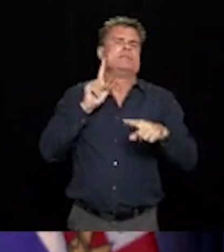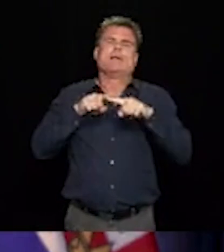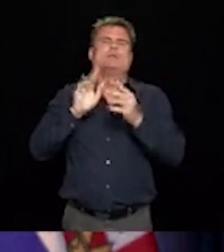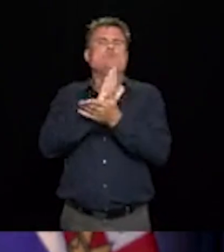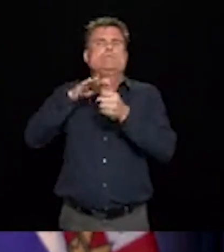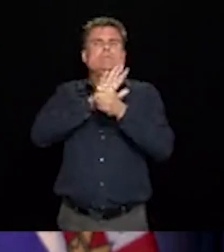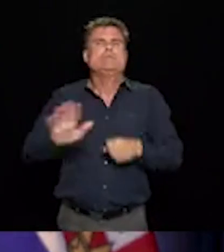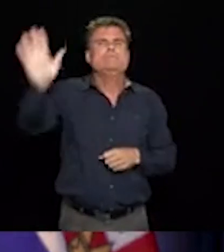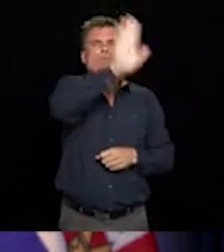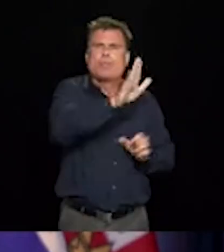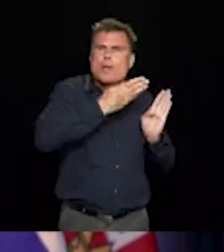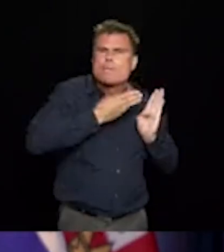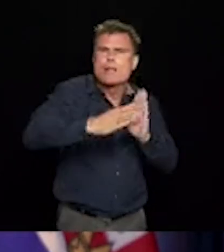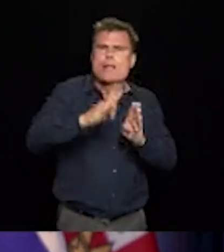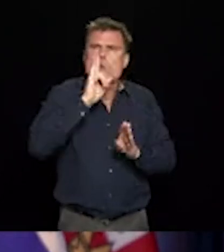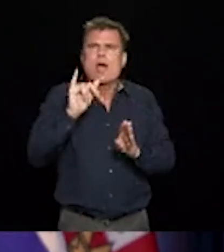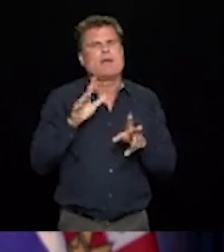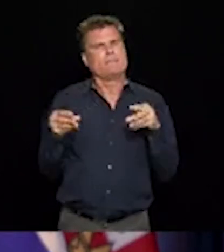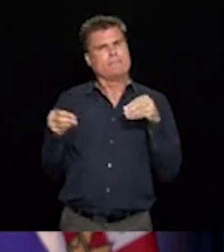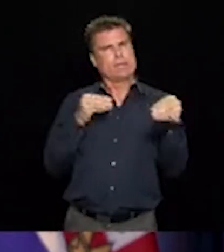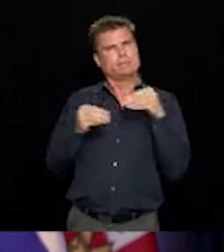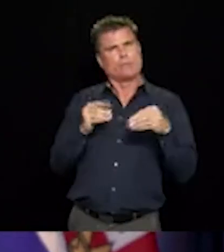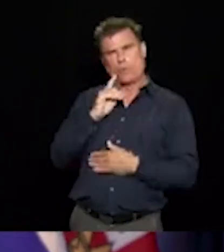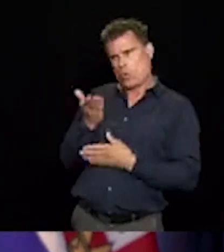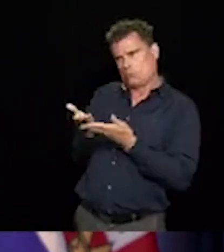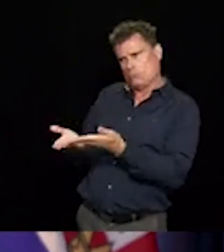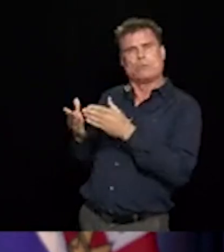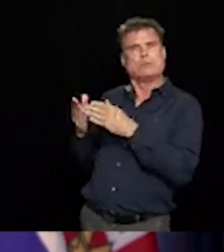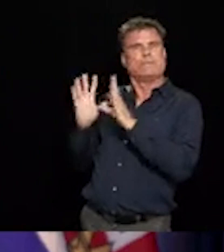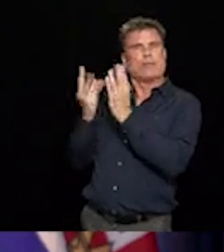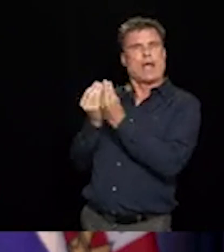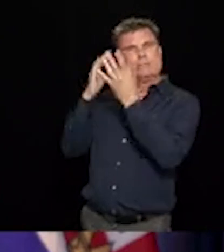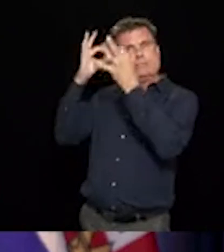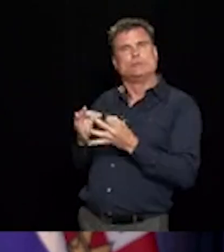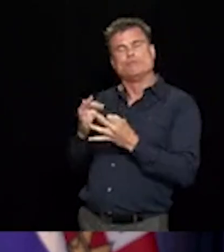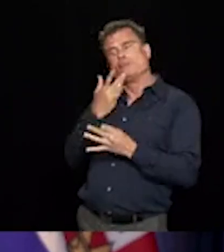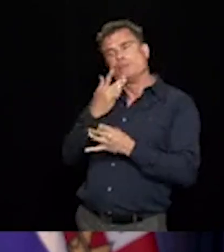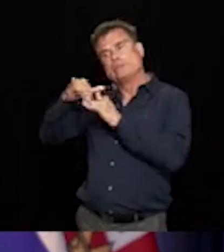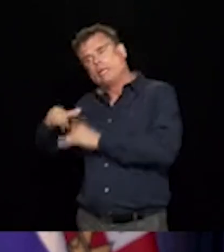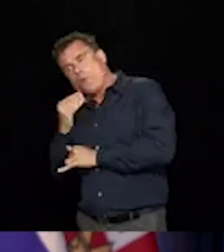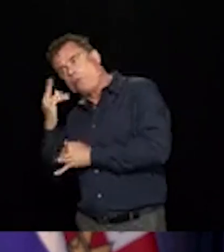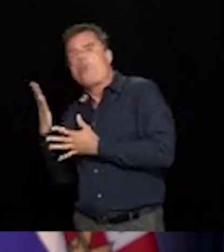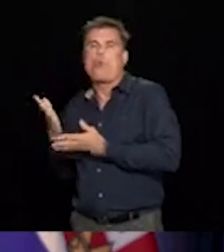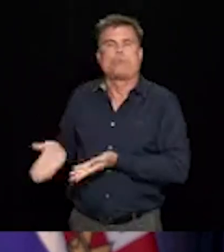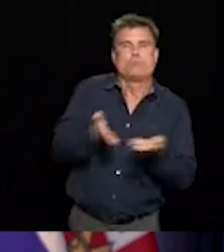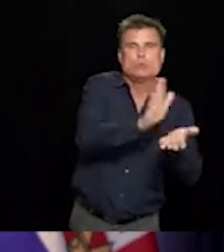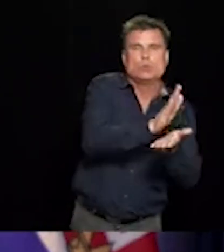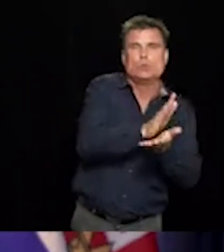provide to students and families. So we'll expect that going forward. Obviously, catchment policies